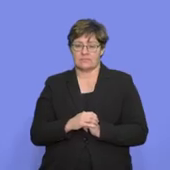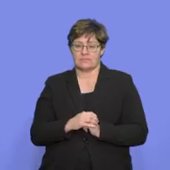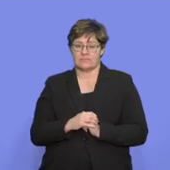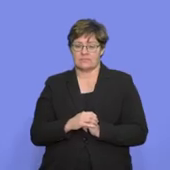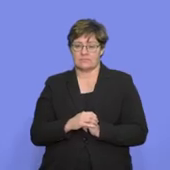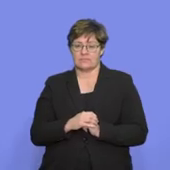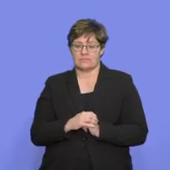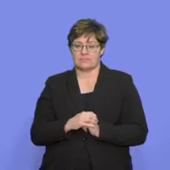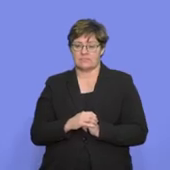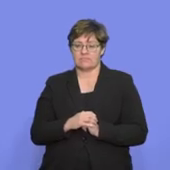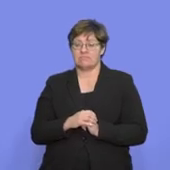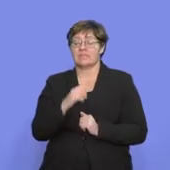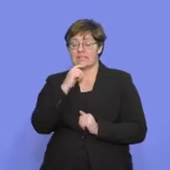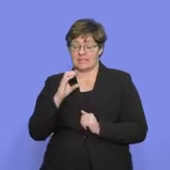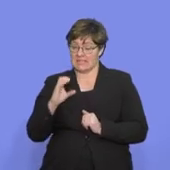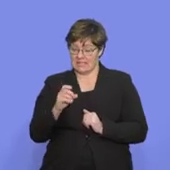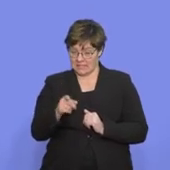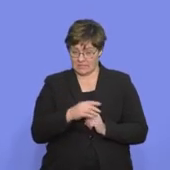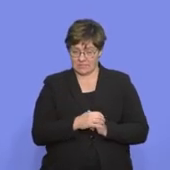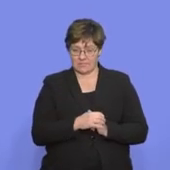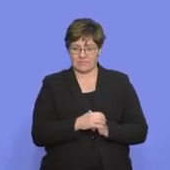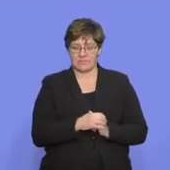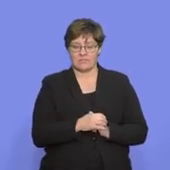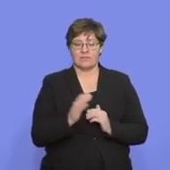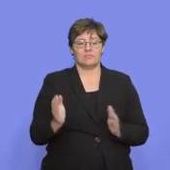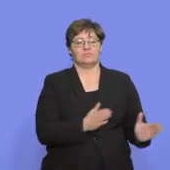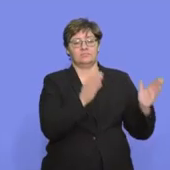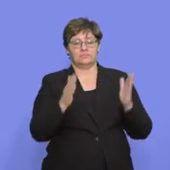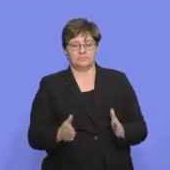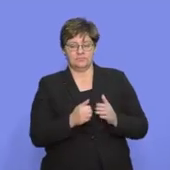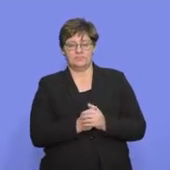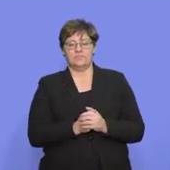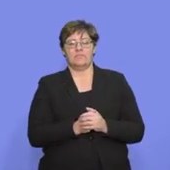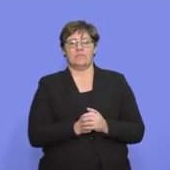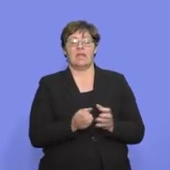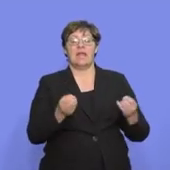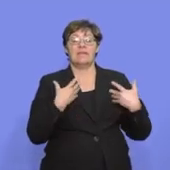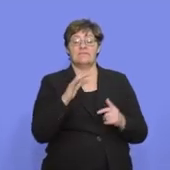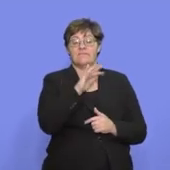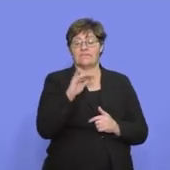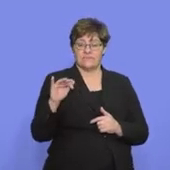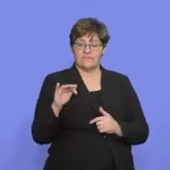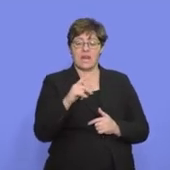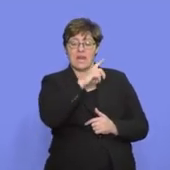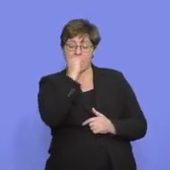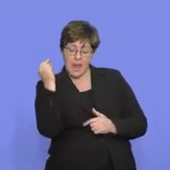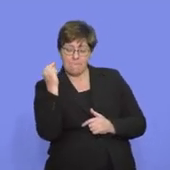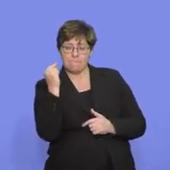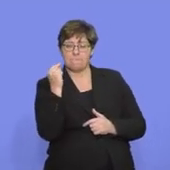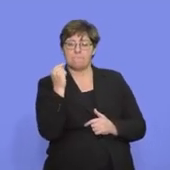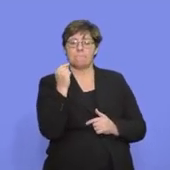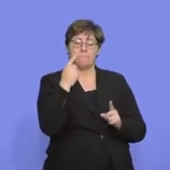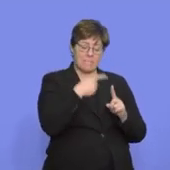Like I said, C. Okay, let's move on. Give the letter and the name, two things. So you have to give two things